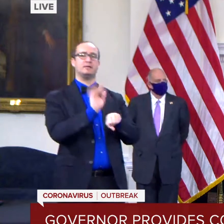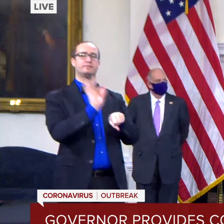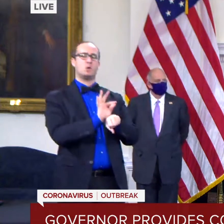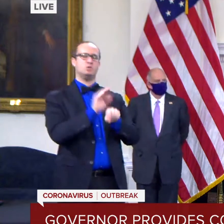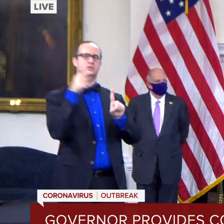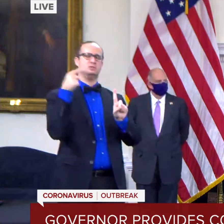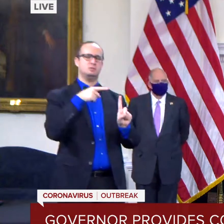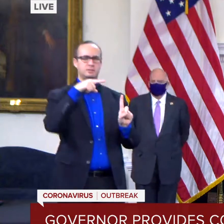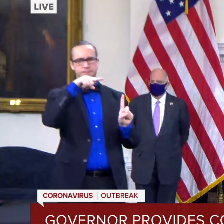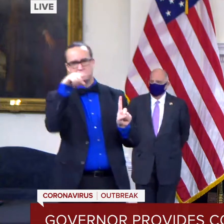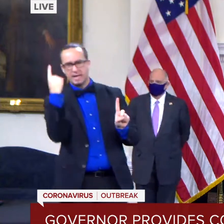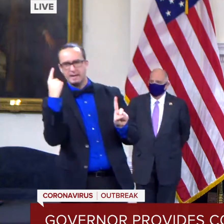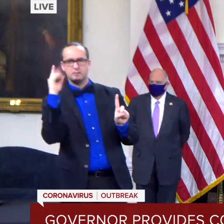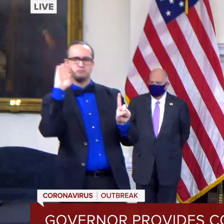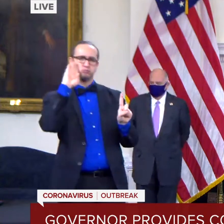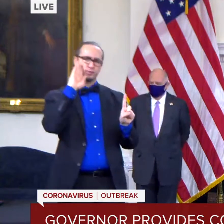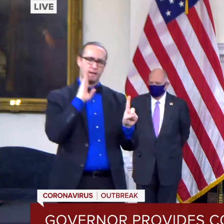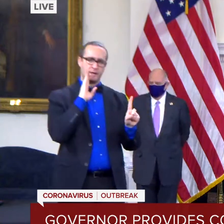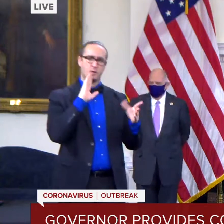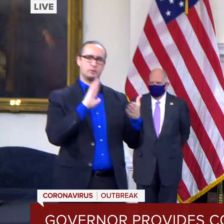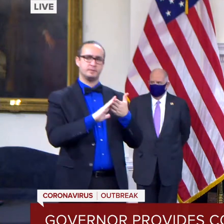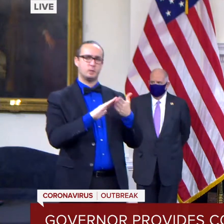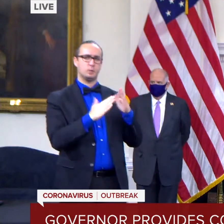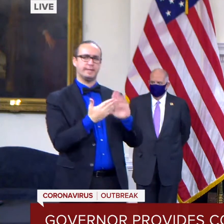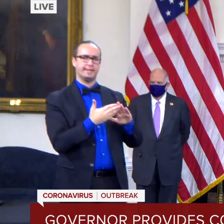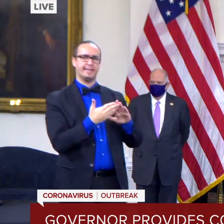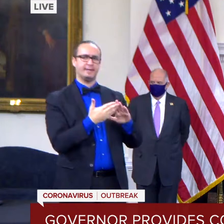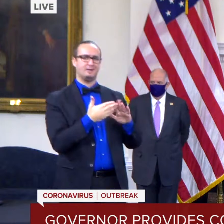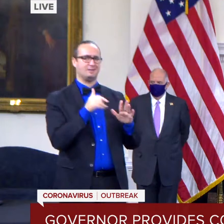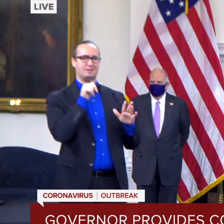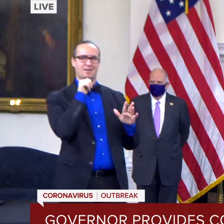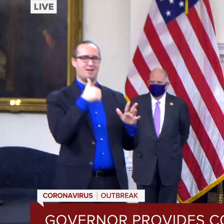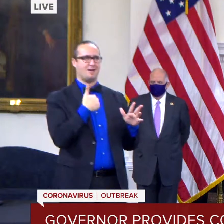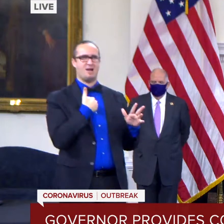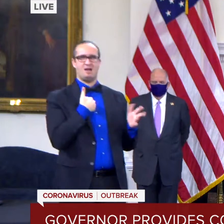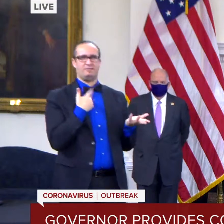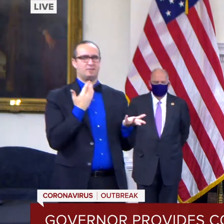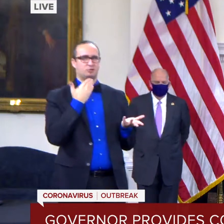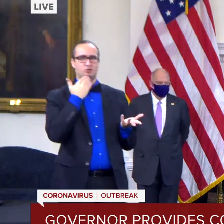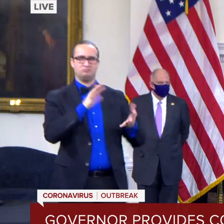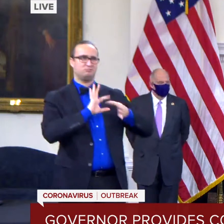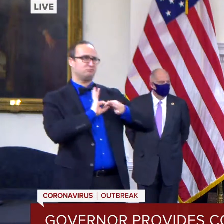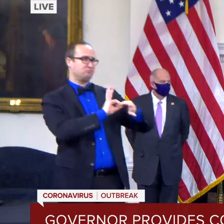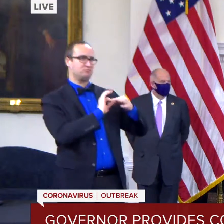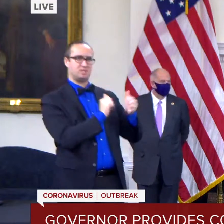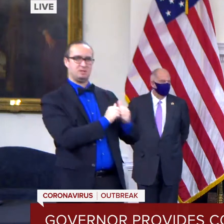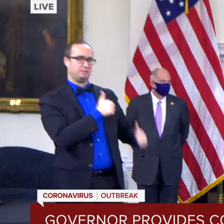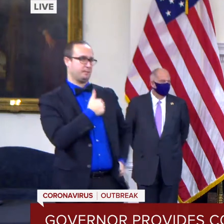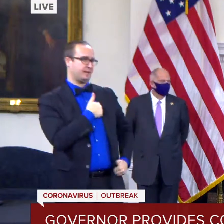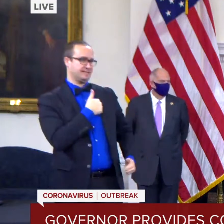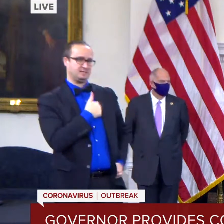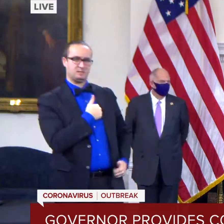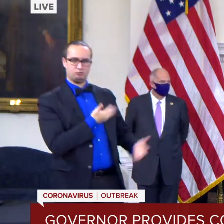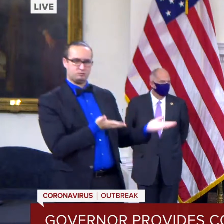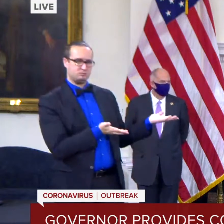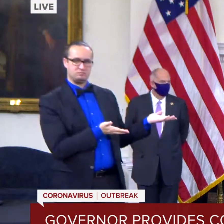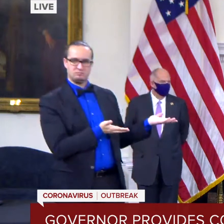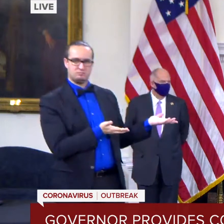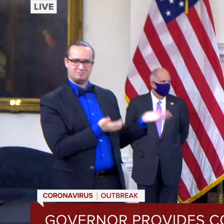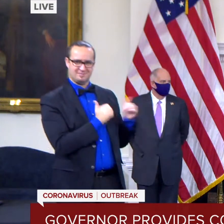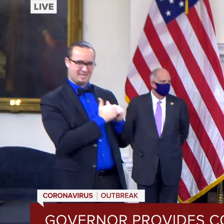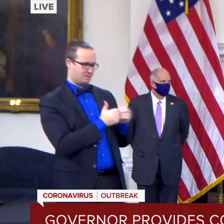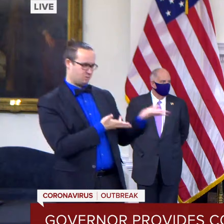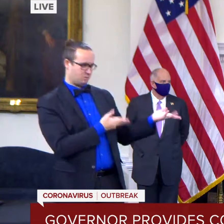had a favorable and helpful relationship with those entities. How do you respond to that? God, well, the